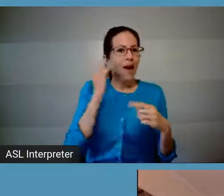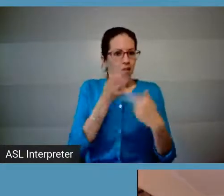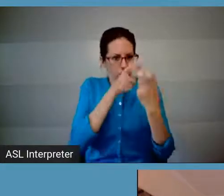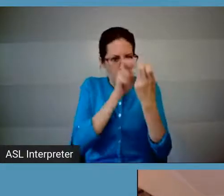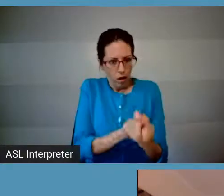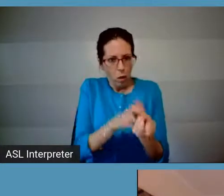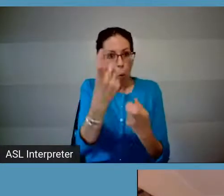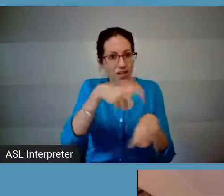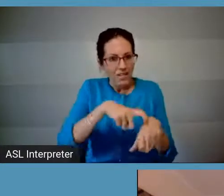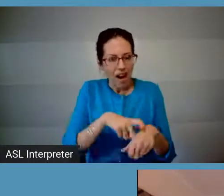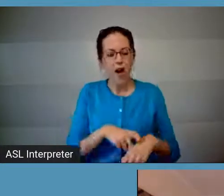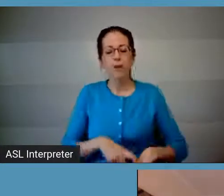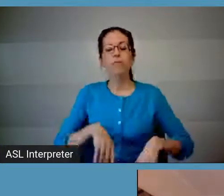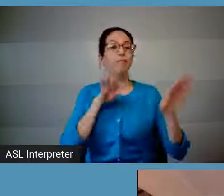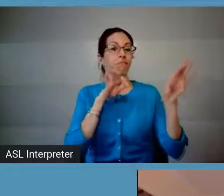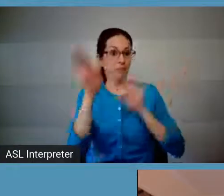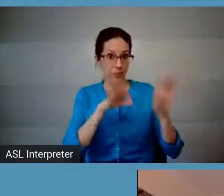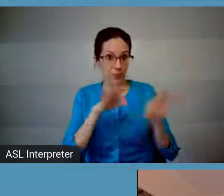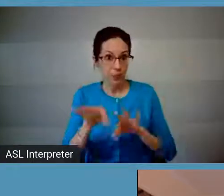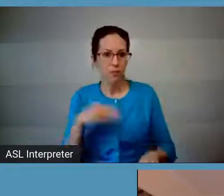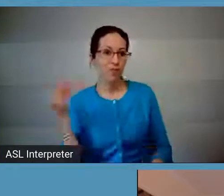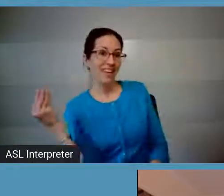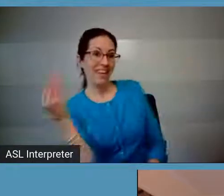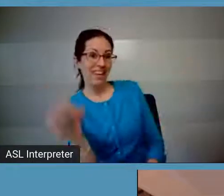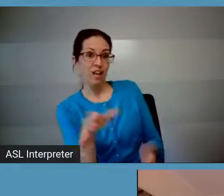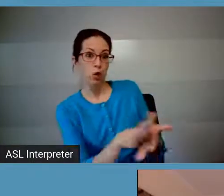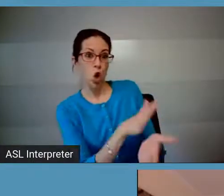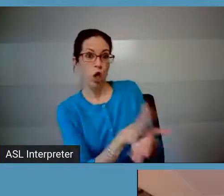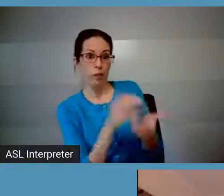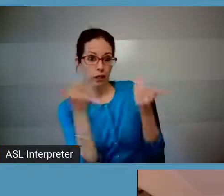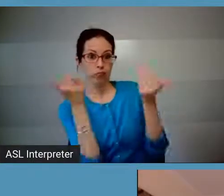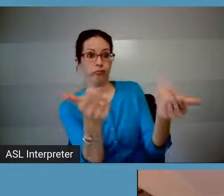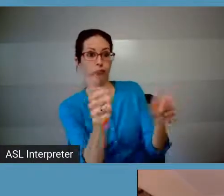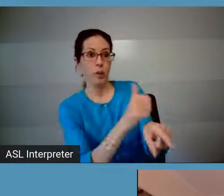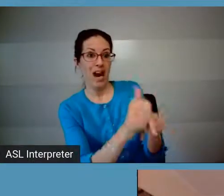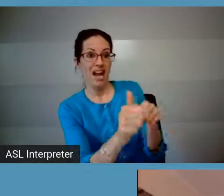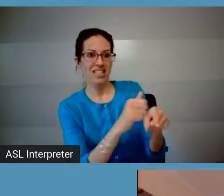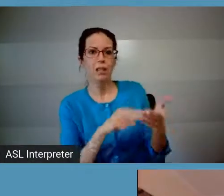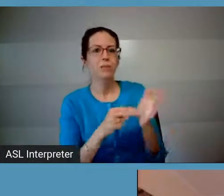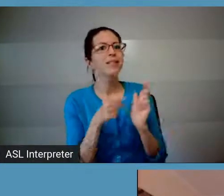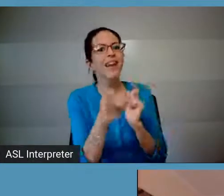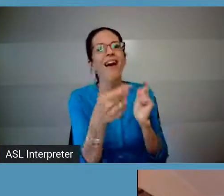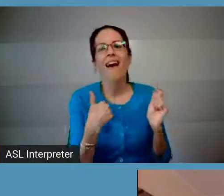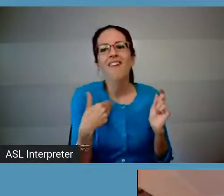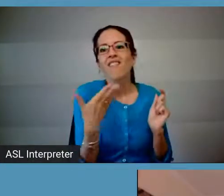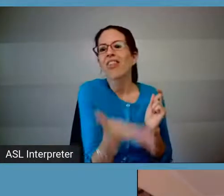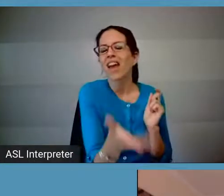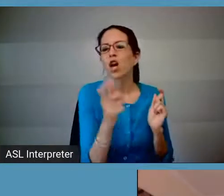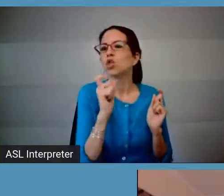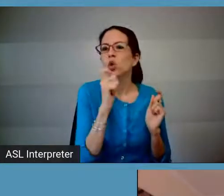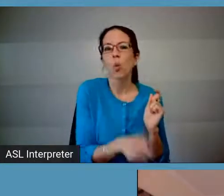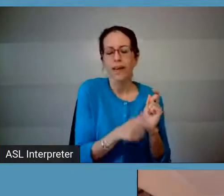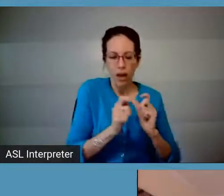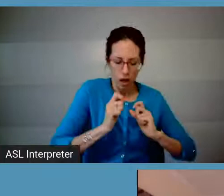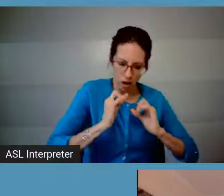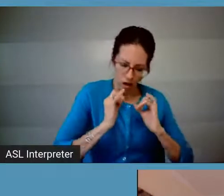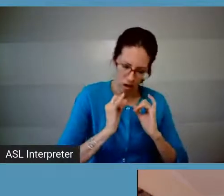give them a document and say, now you practice, they have it there. They don't need you to hold their hands every time.